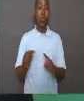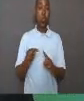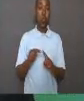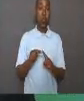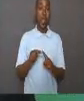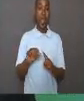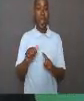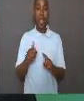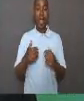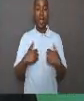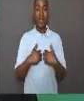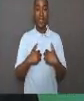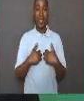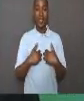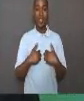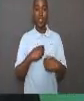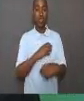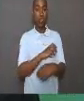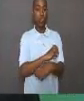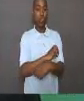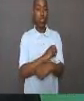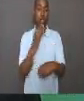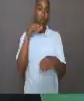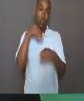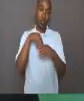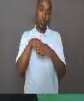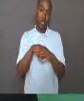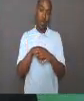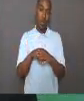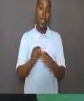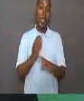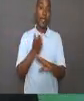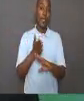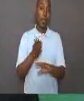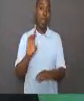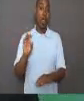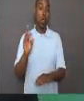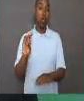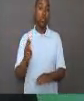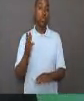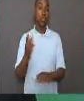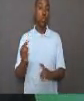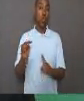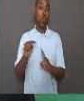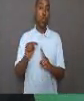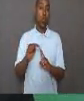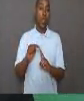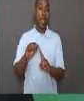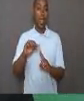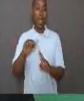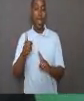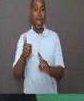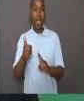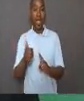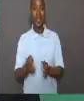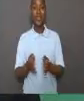the animal's muscle, and the tapeworms will be passed on once